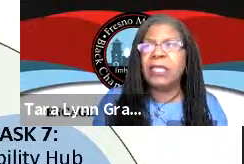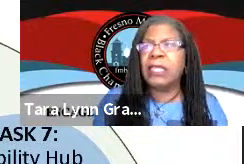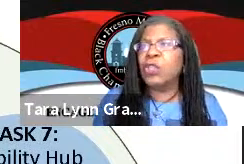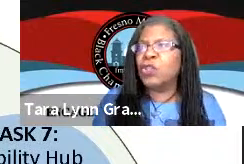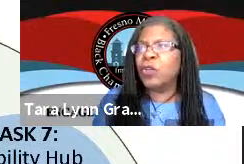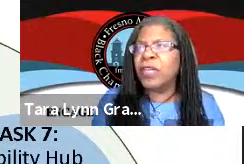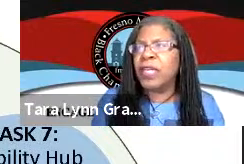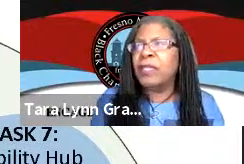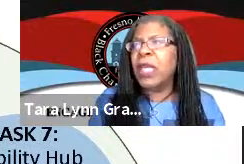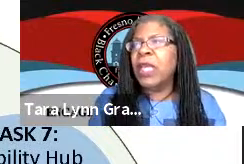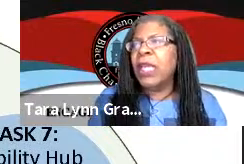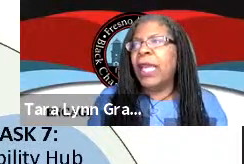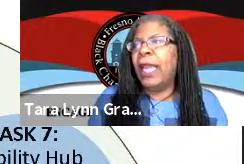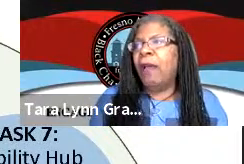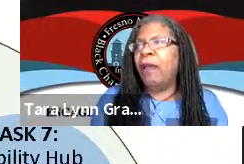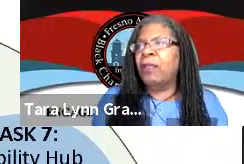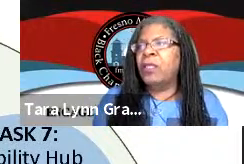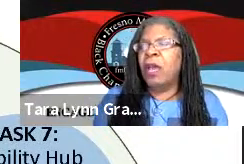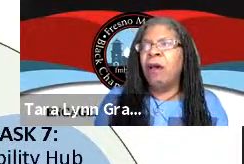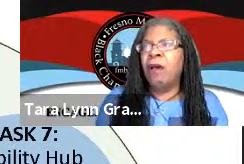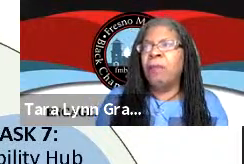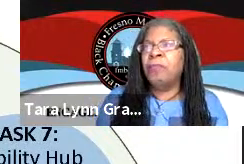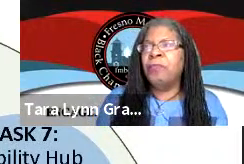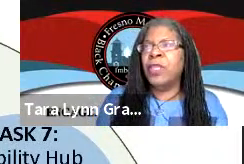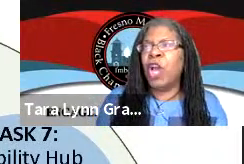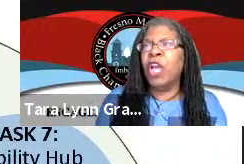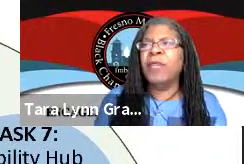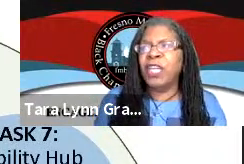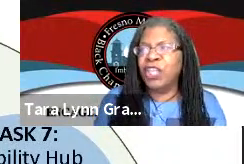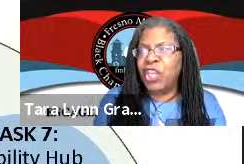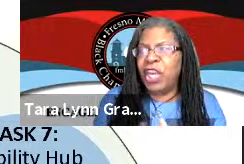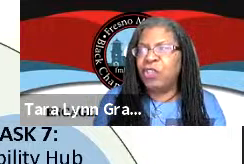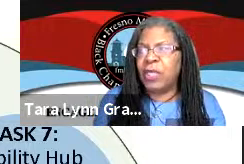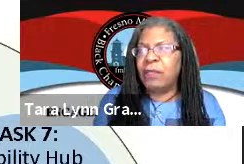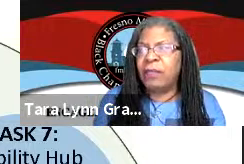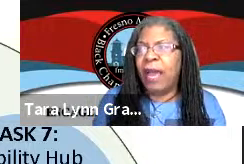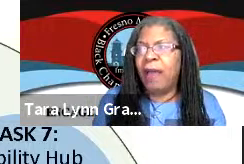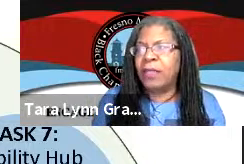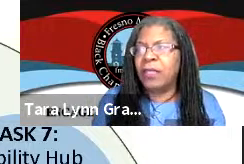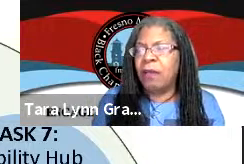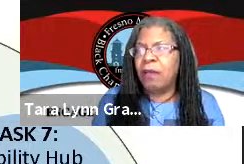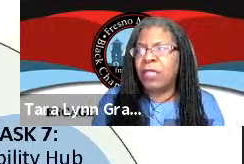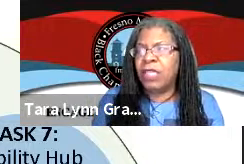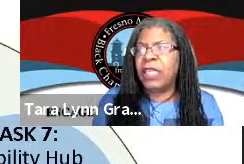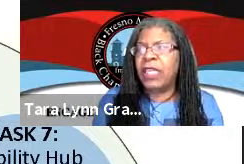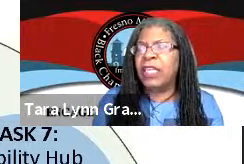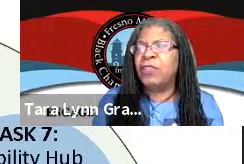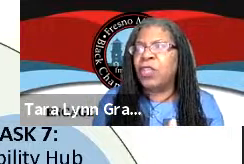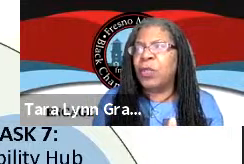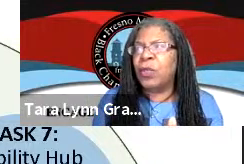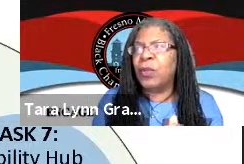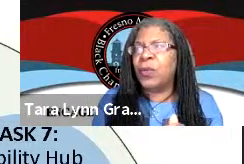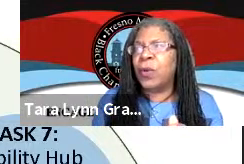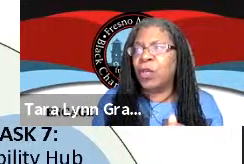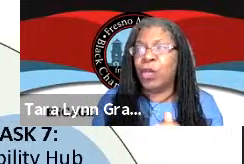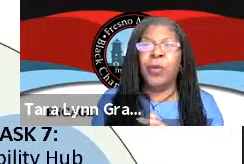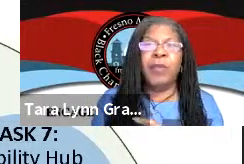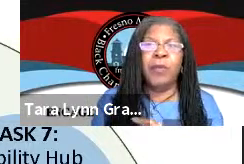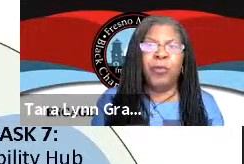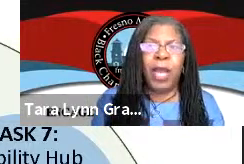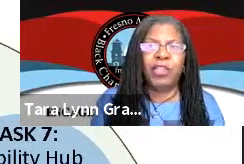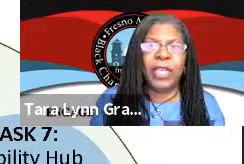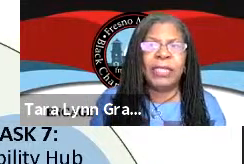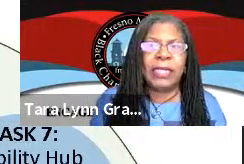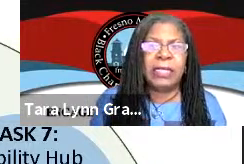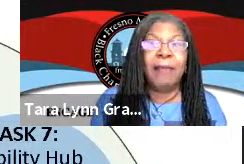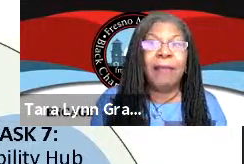that exist in service, and document any changes that need to occur